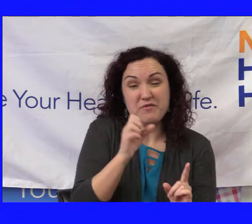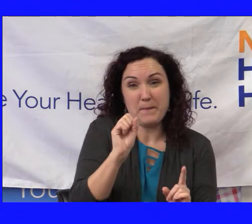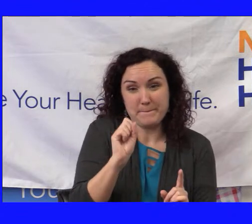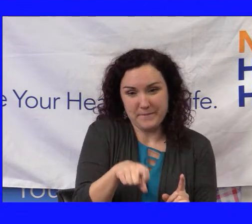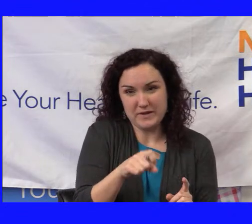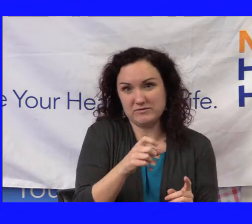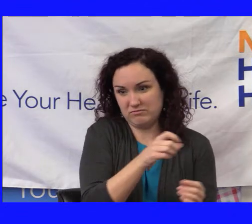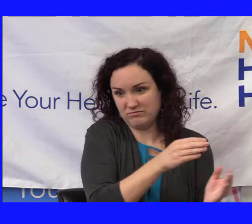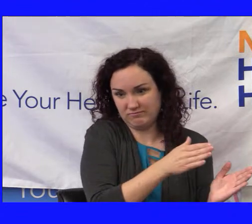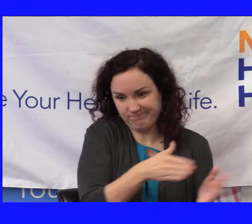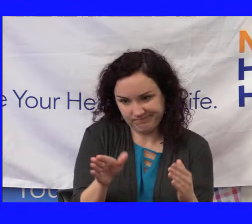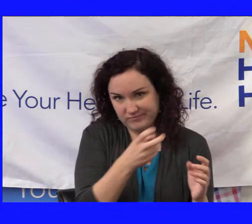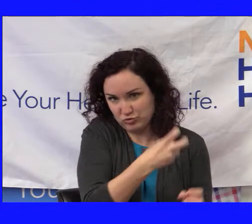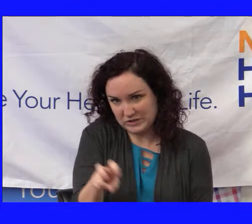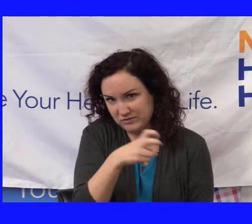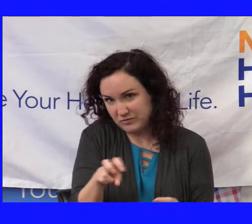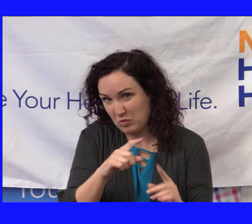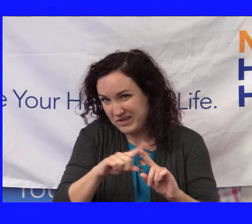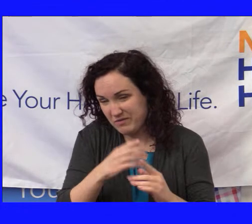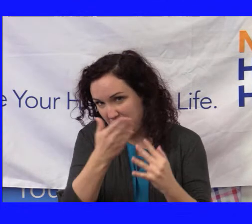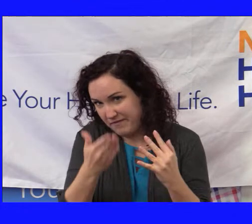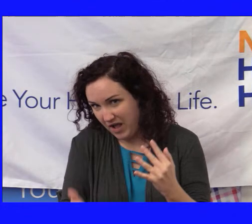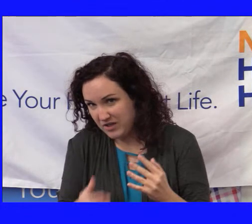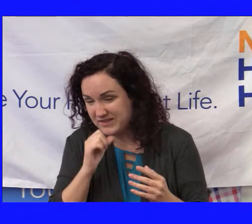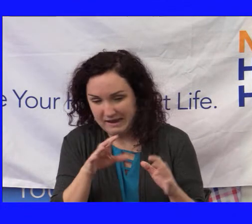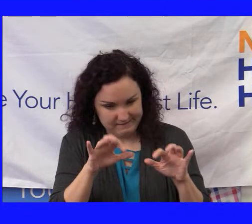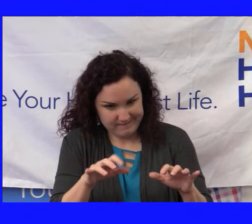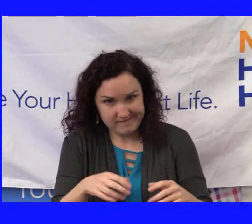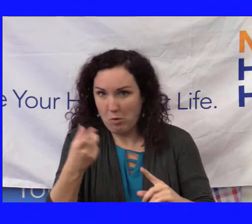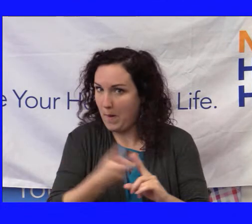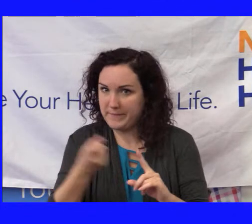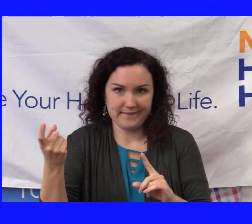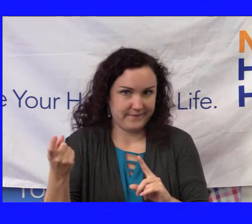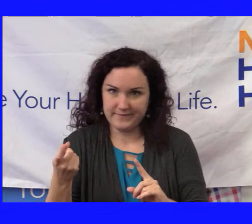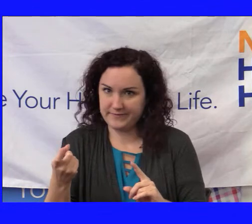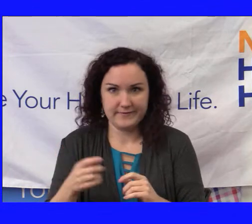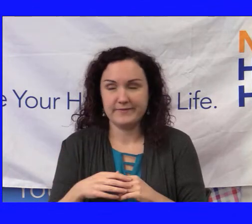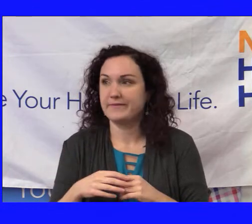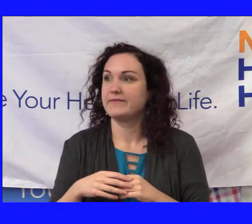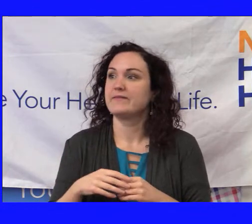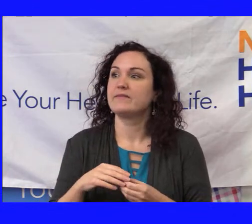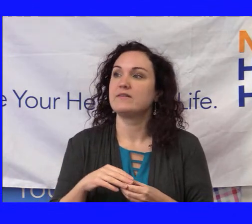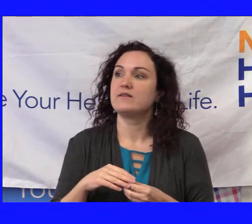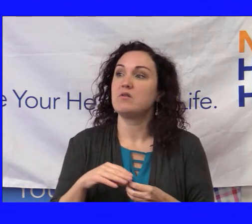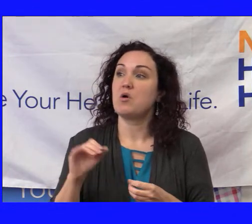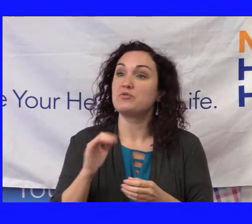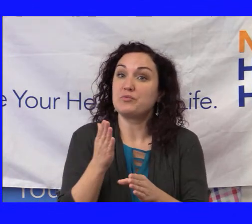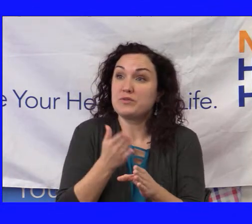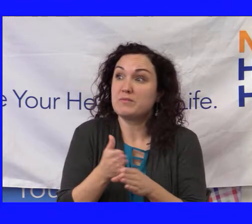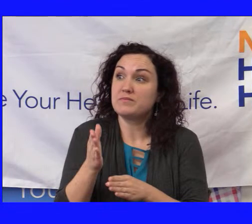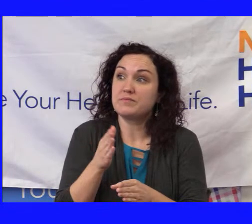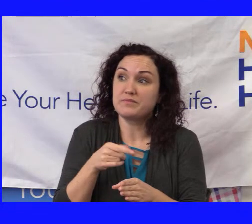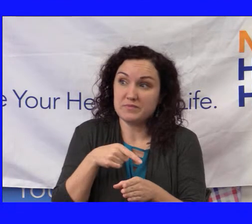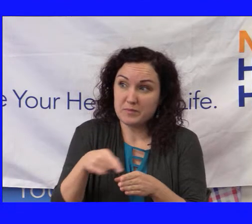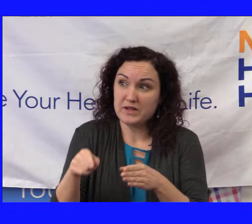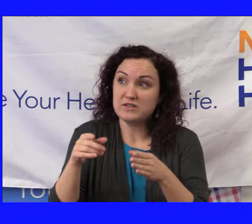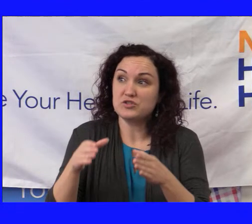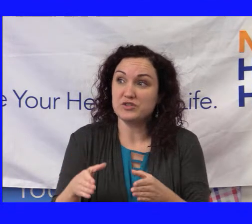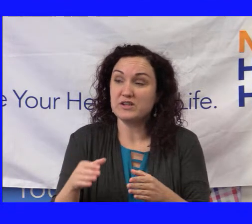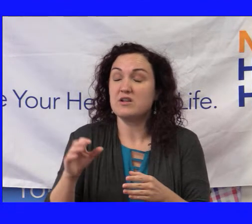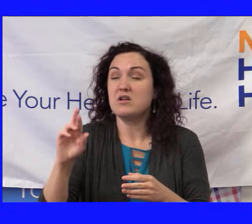QAing. We need to develop, again, a standardized work list for our radiologists and subspecialists. So that means the mammographers